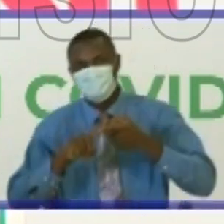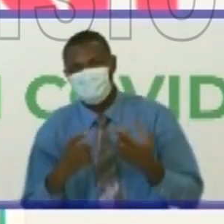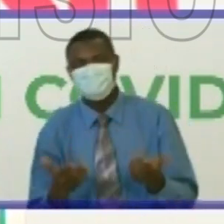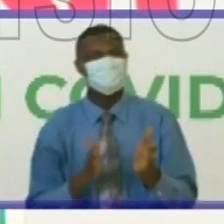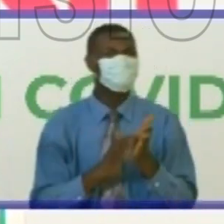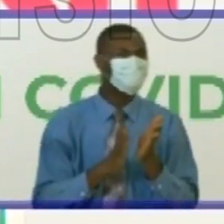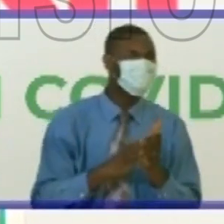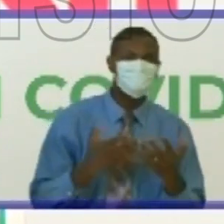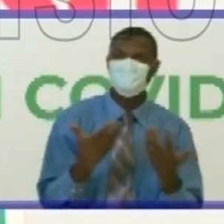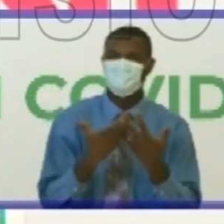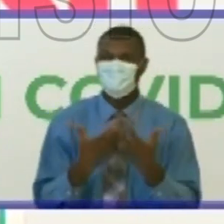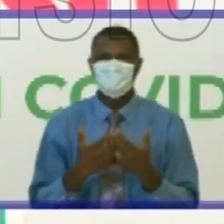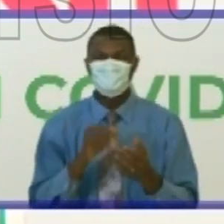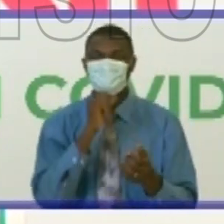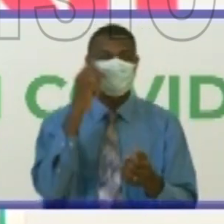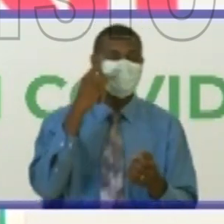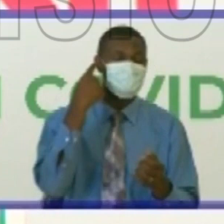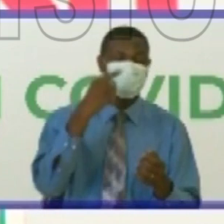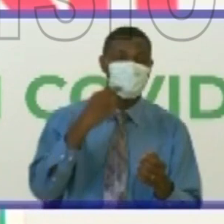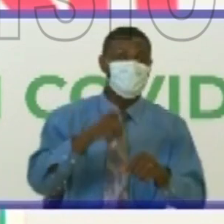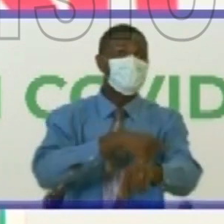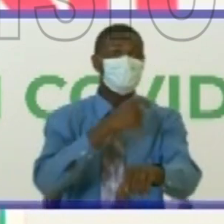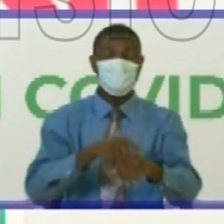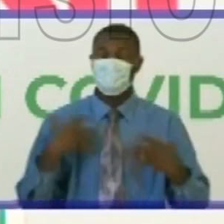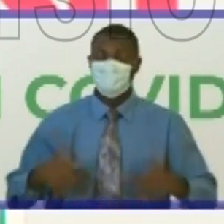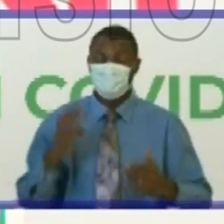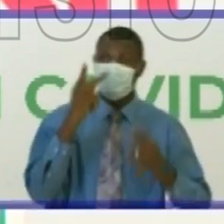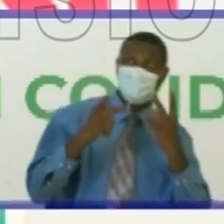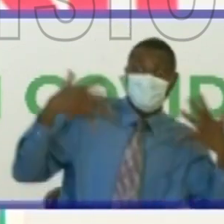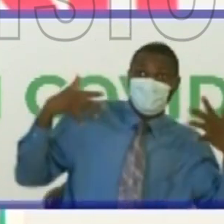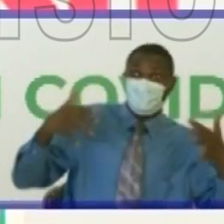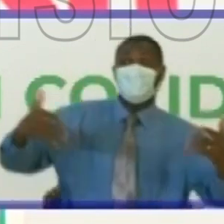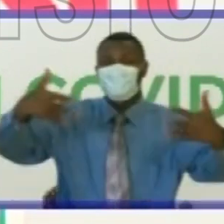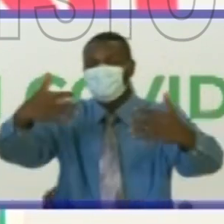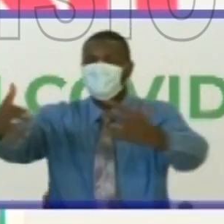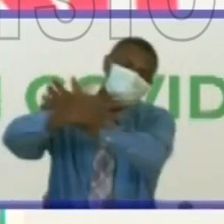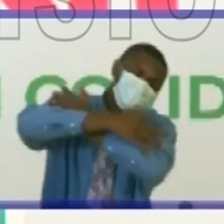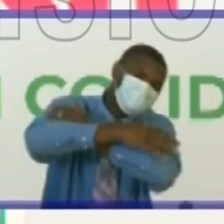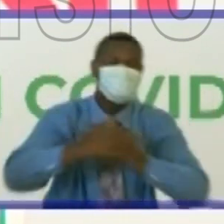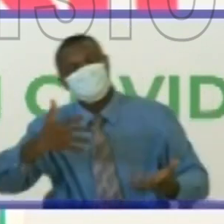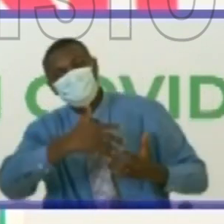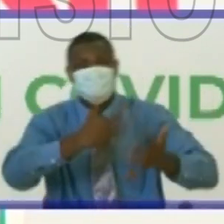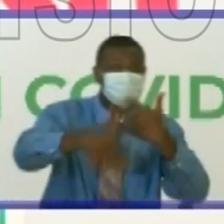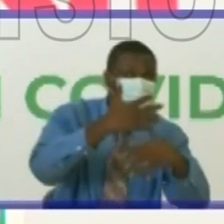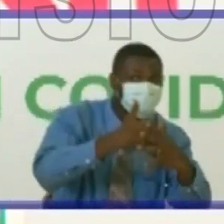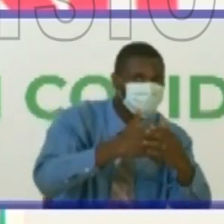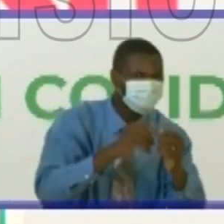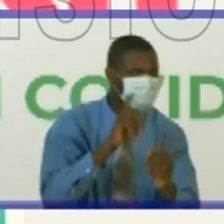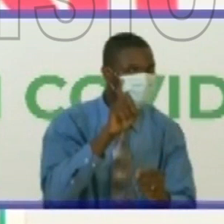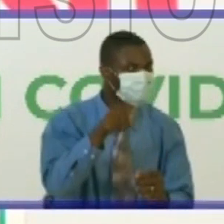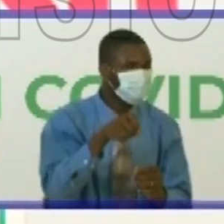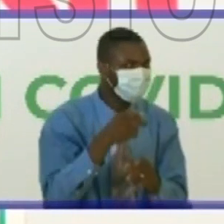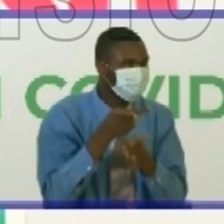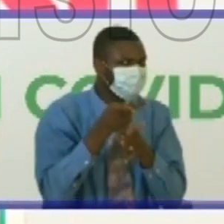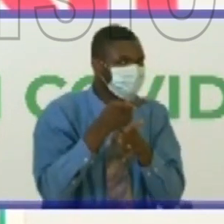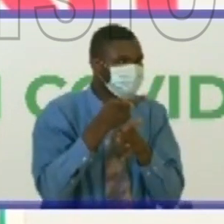seen for a long time, and we urge them to socialize with them with great caution. We